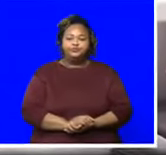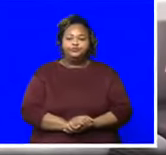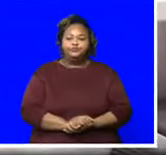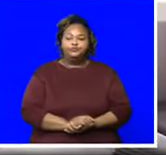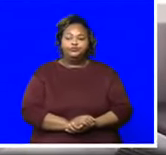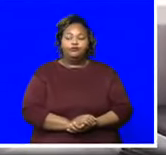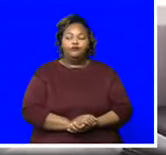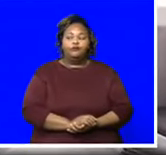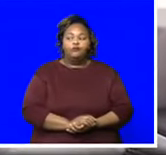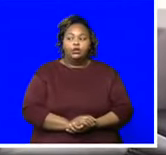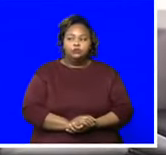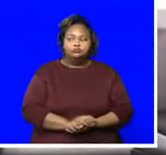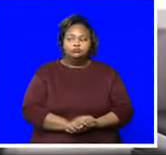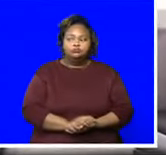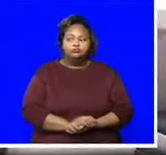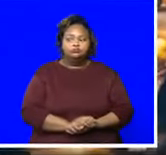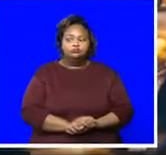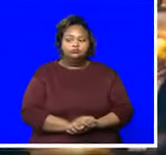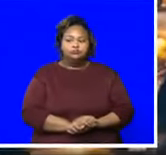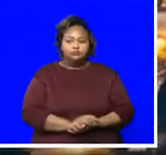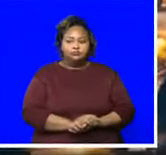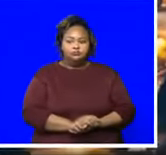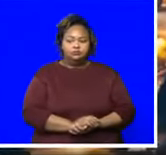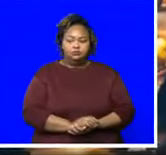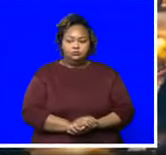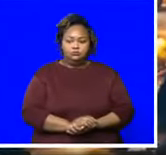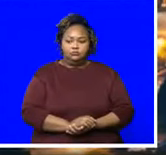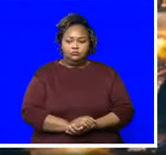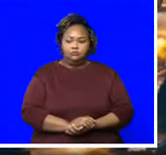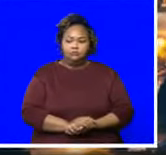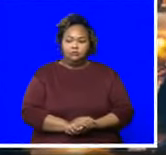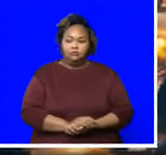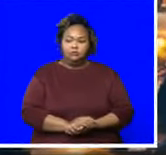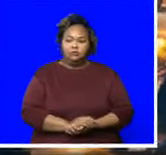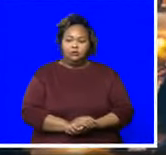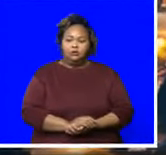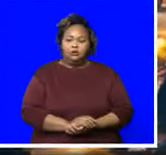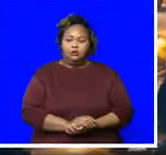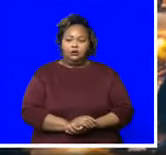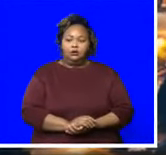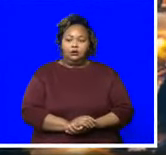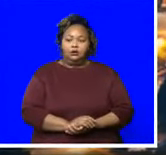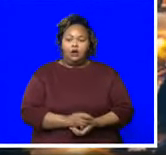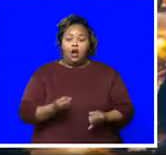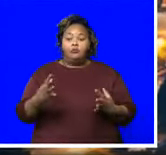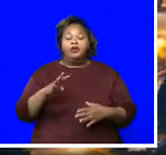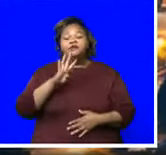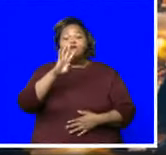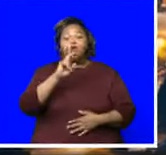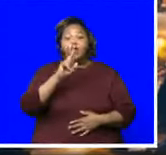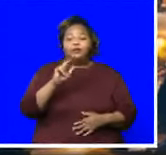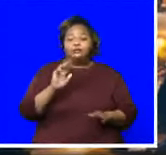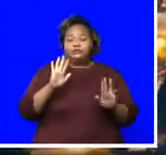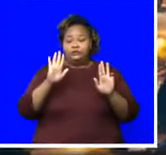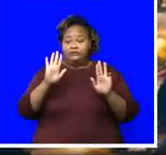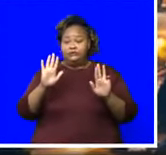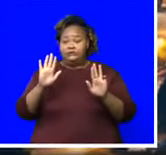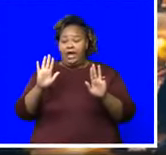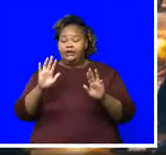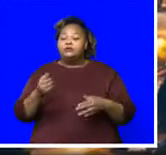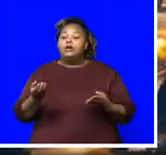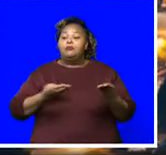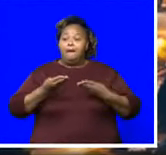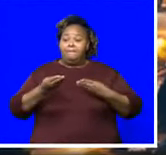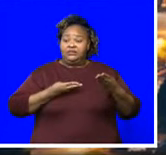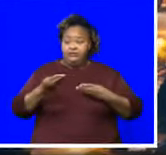Dube kanye nanonjabulo Magagula eMbabane. Sathenga makhulu lamane namashumi lasiphohlongo nemfica 489